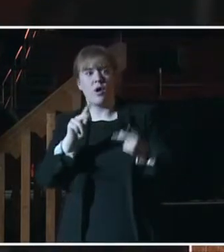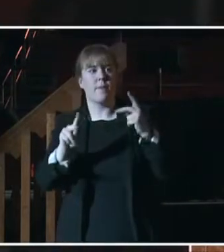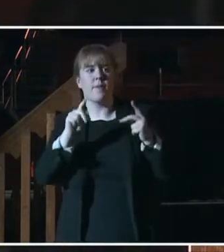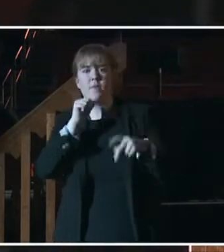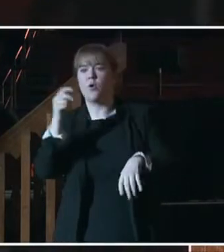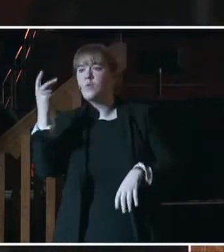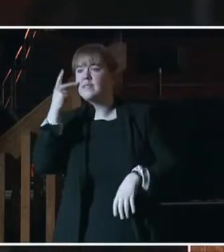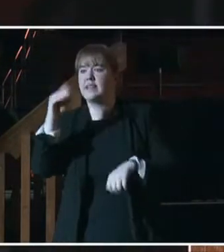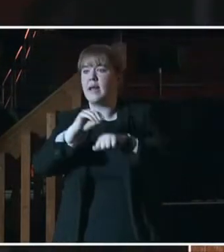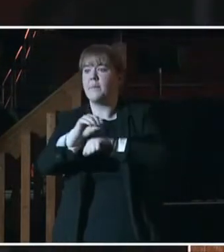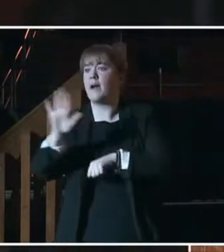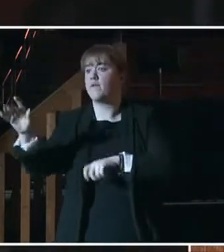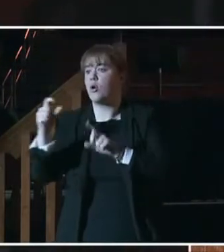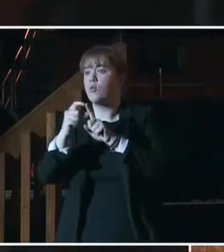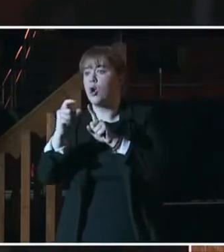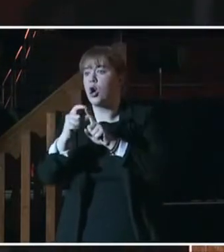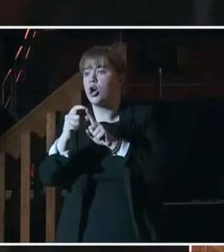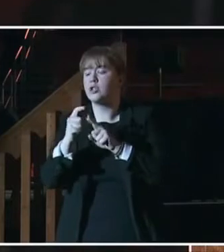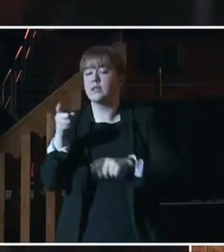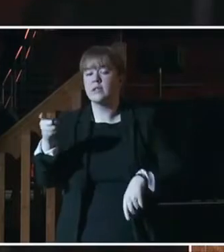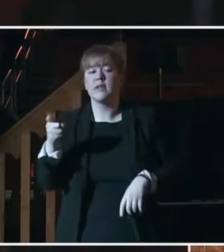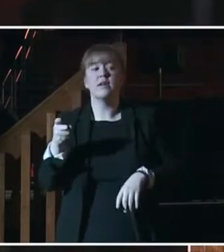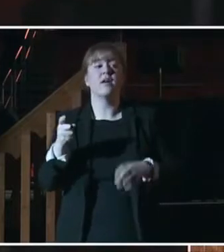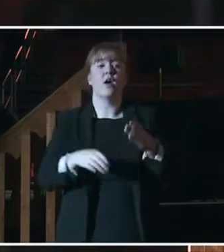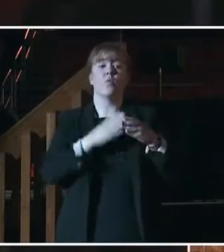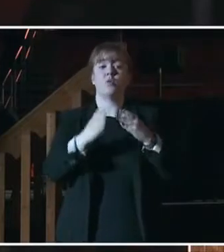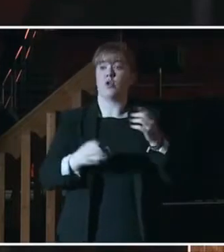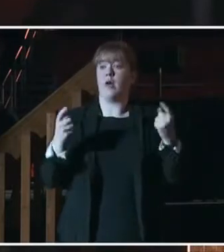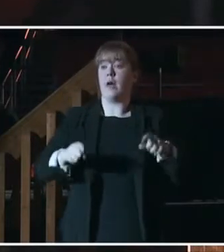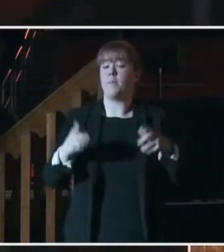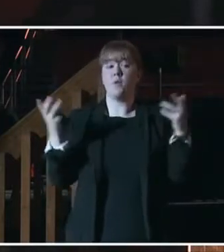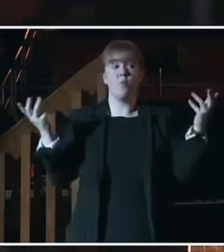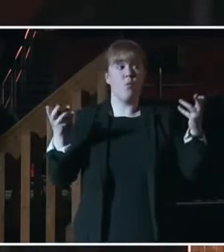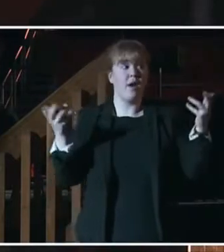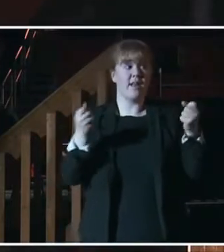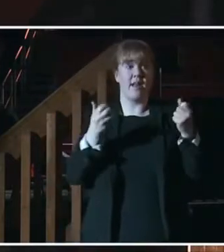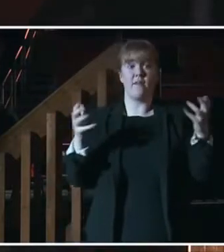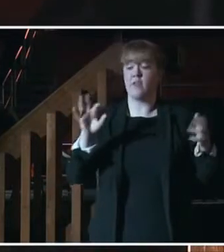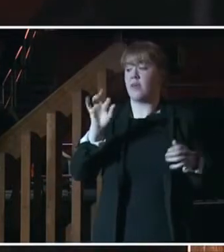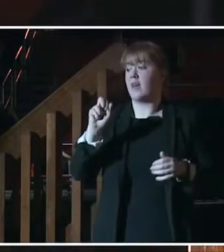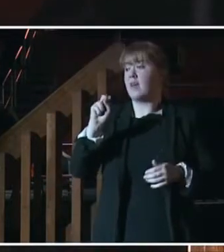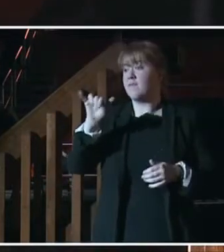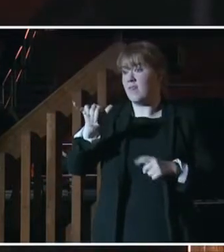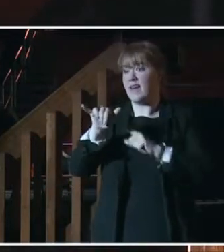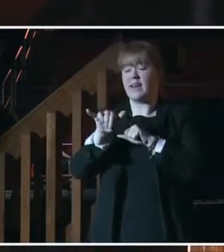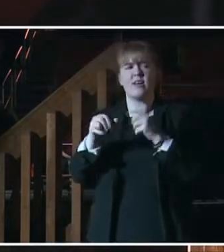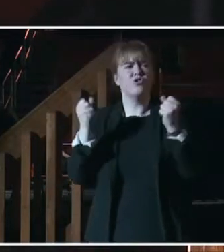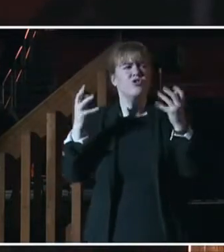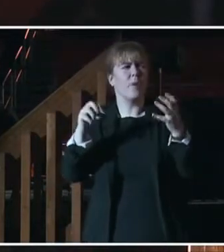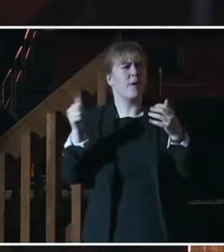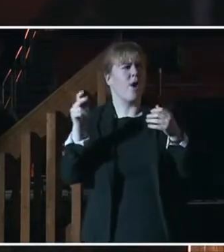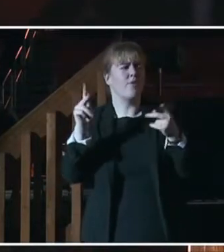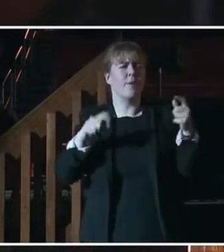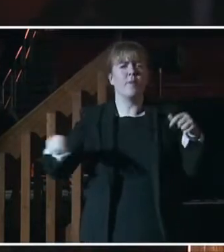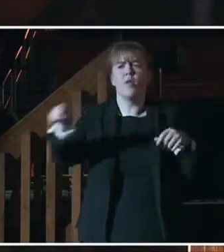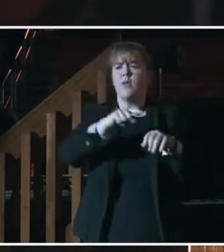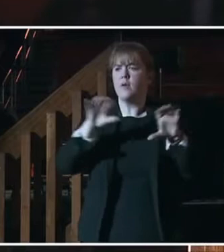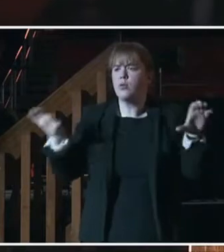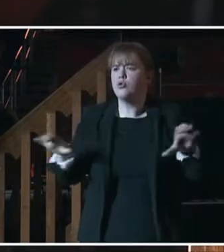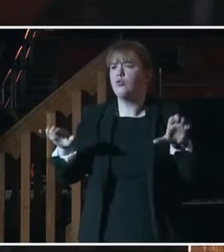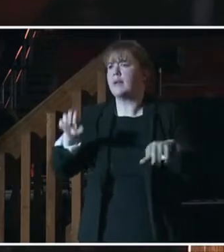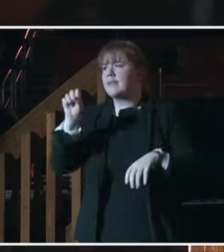see the impact of her words. As a result of that movement and everything Fannie Lou Hamer and so many other people were doing in the